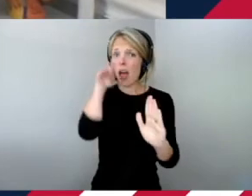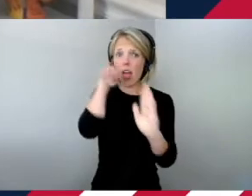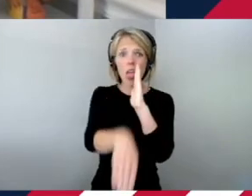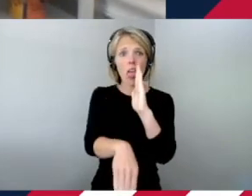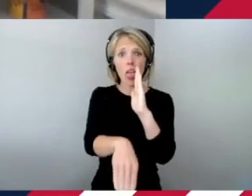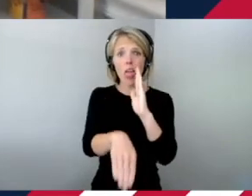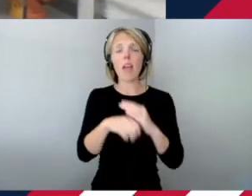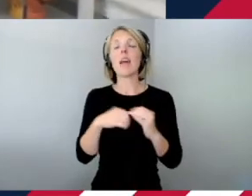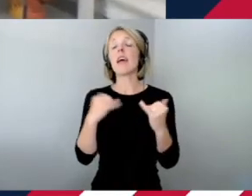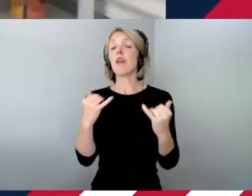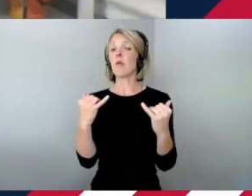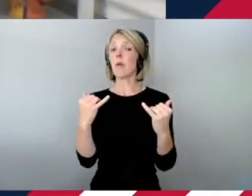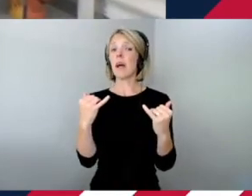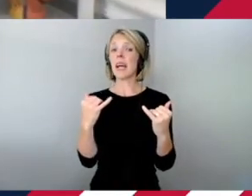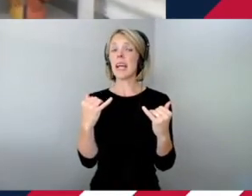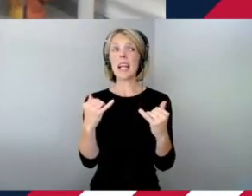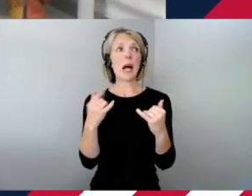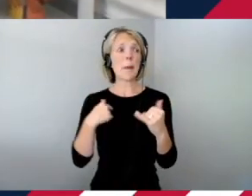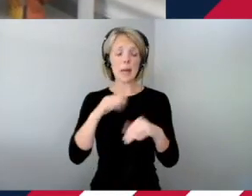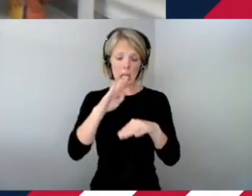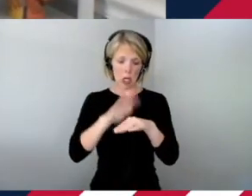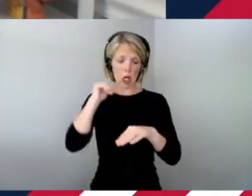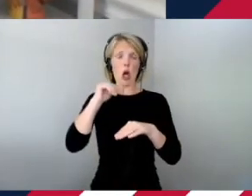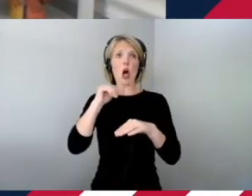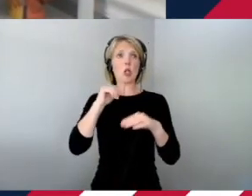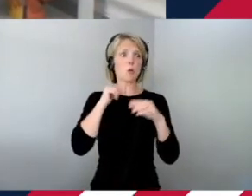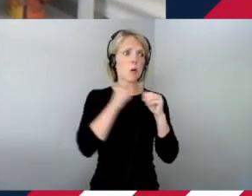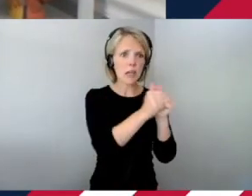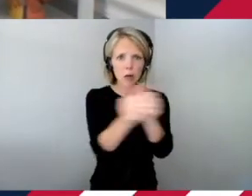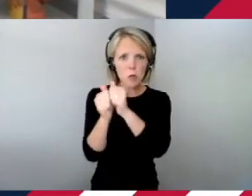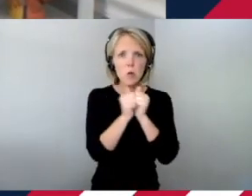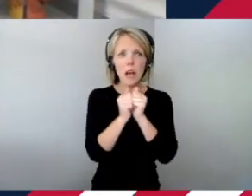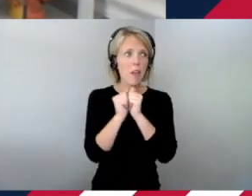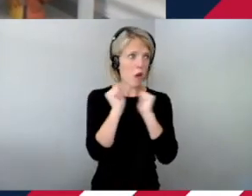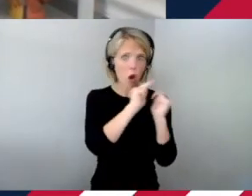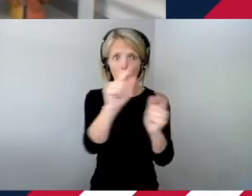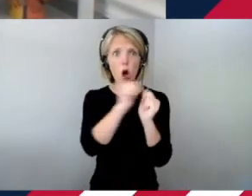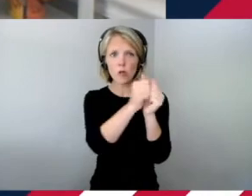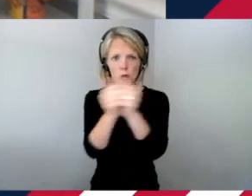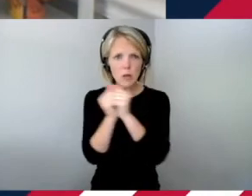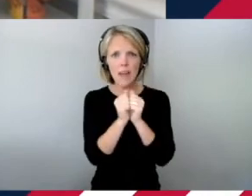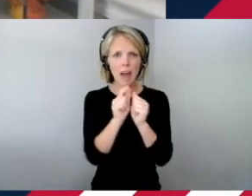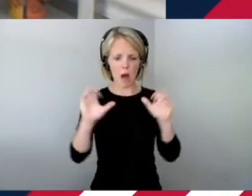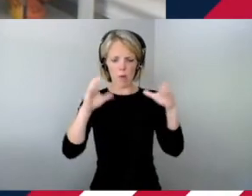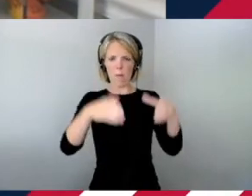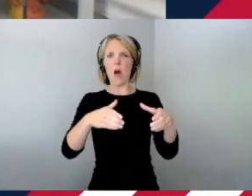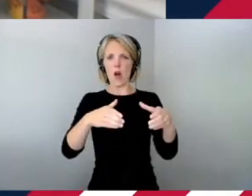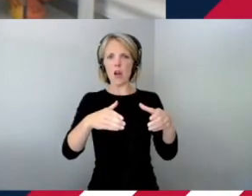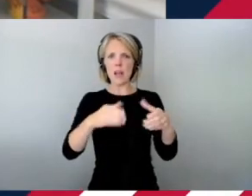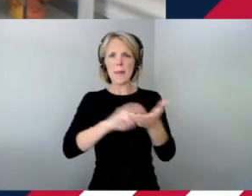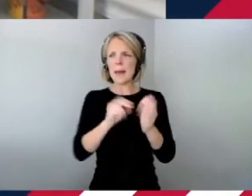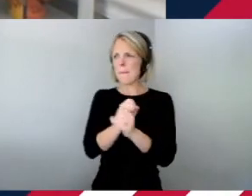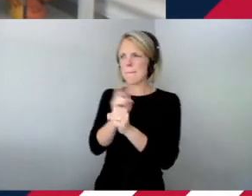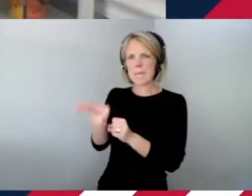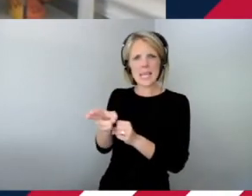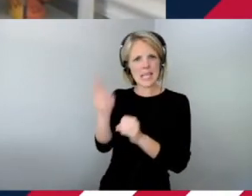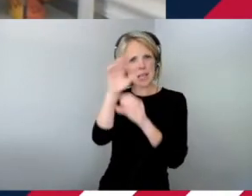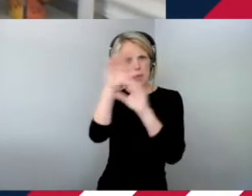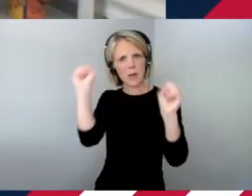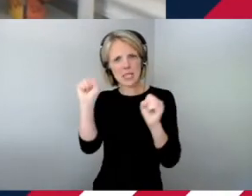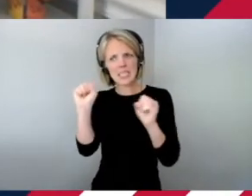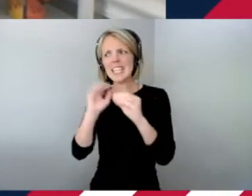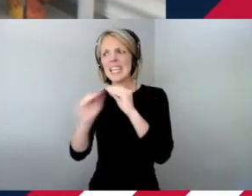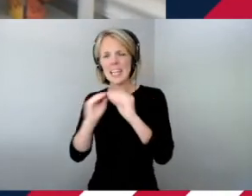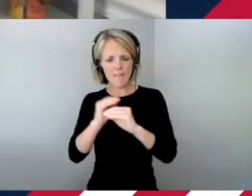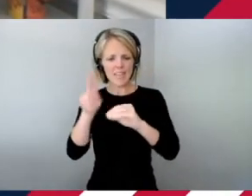This moment calls on us to come together, every one of us, as a party, to defeat this president and repair the soul of our